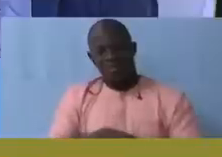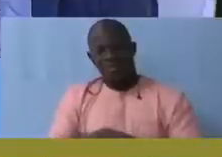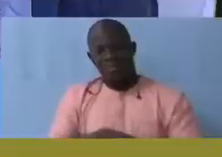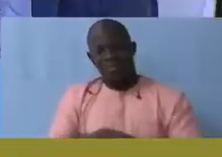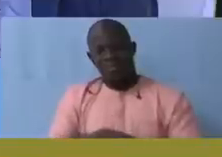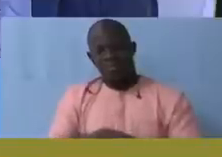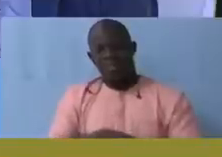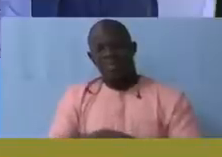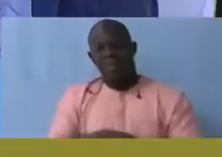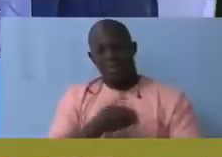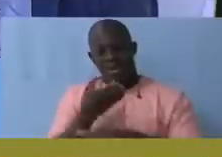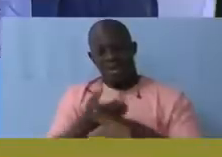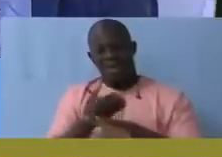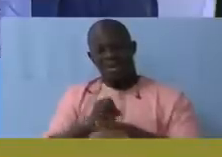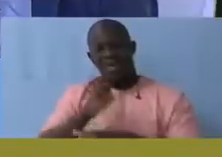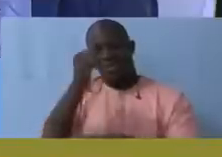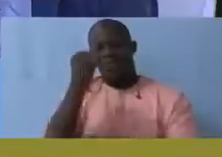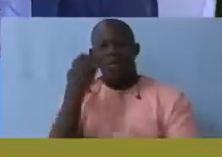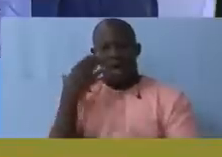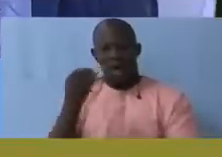foul, if I tell you.